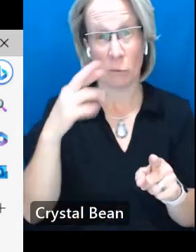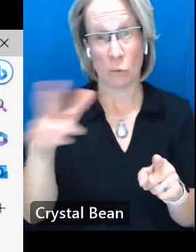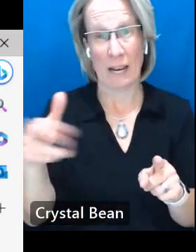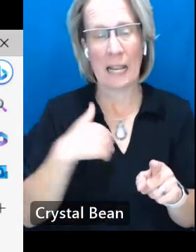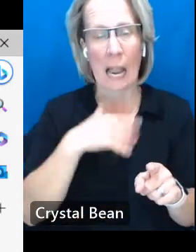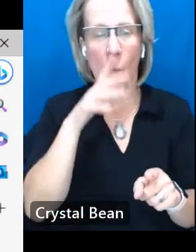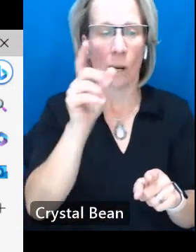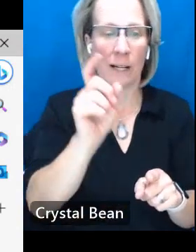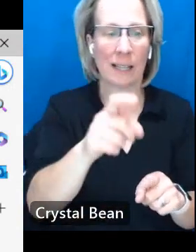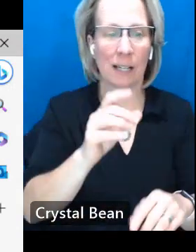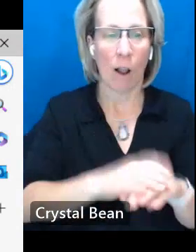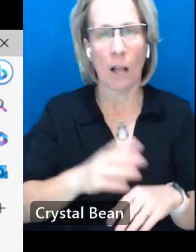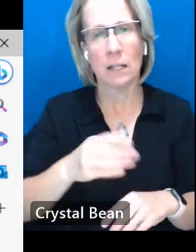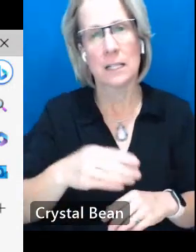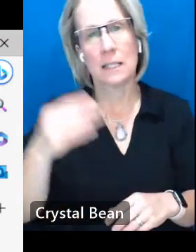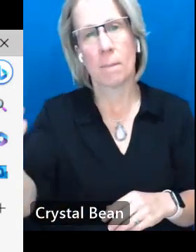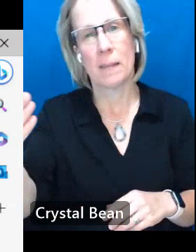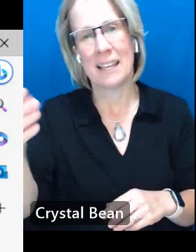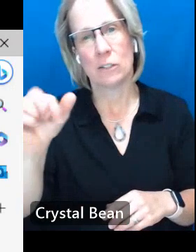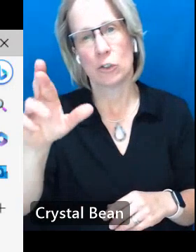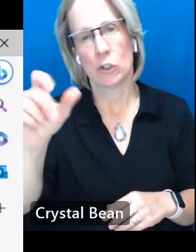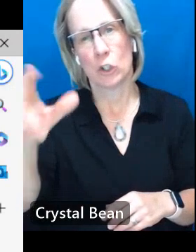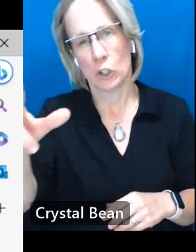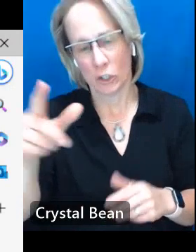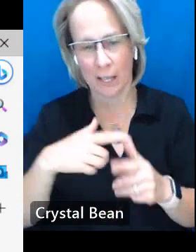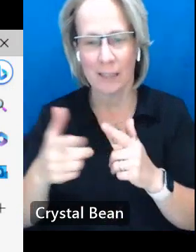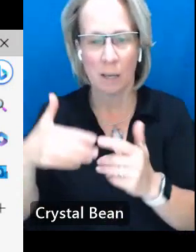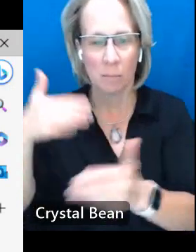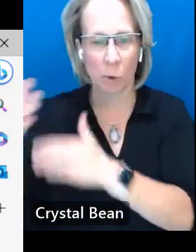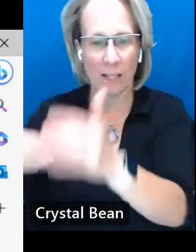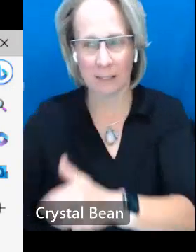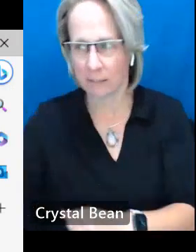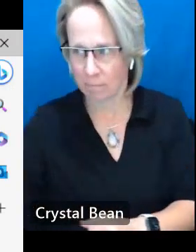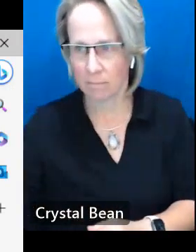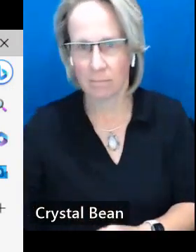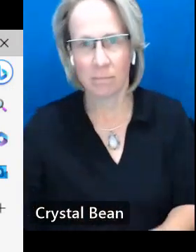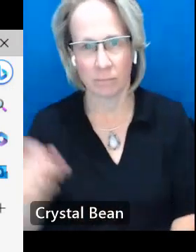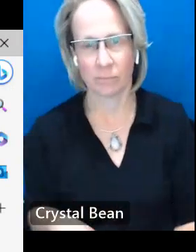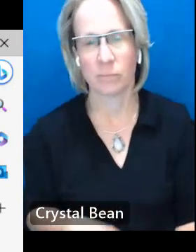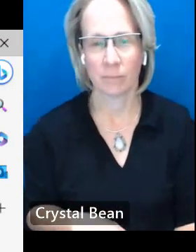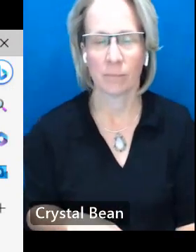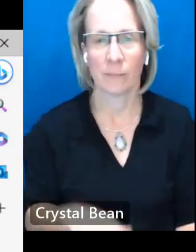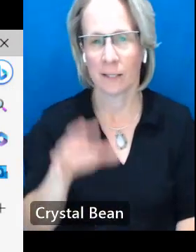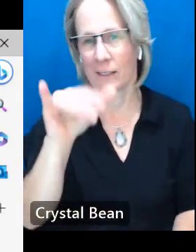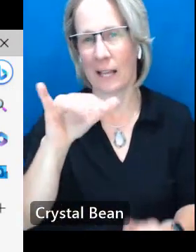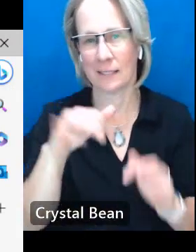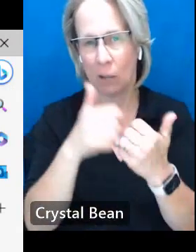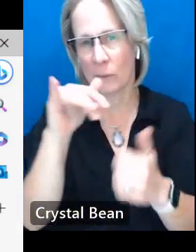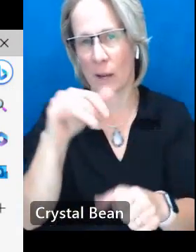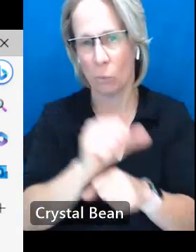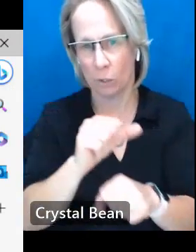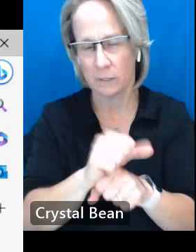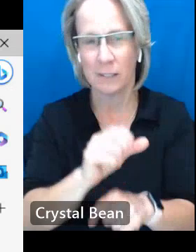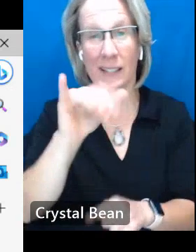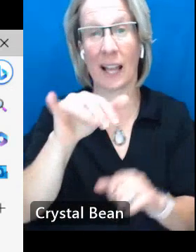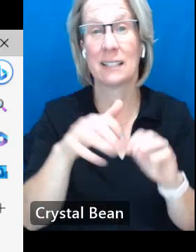then process over here, and that should work. Okay, so that's how you create a journal in